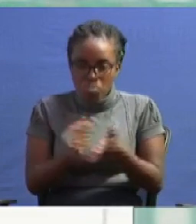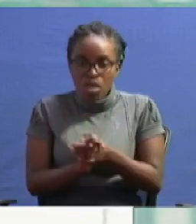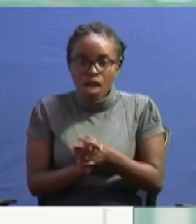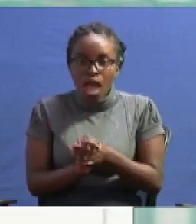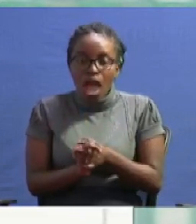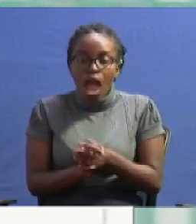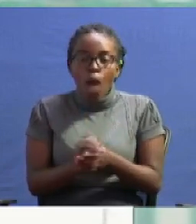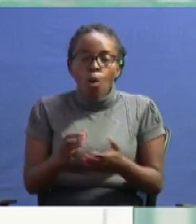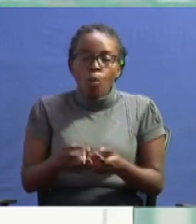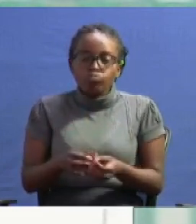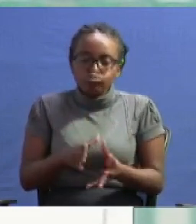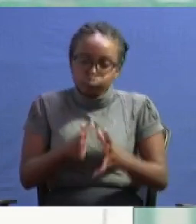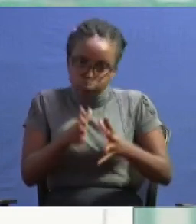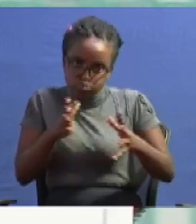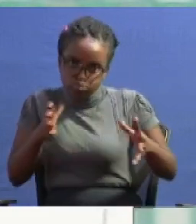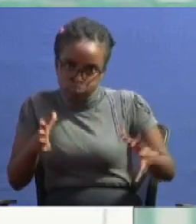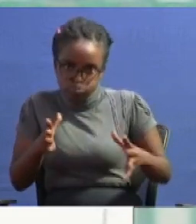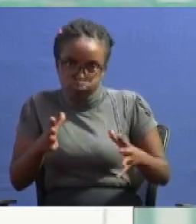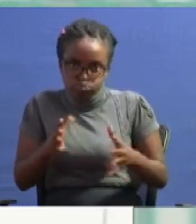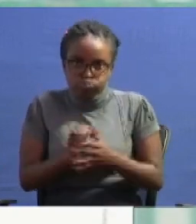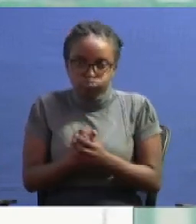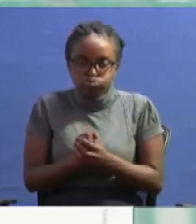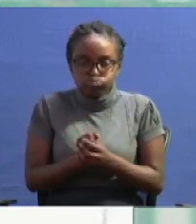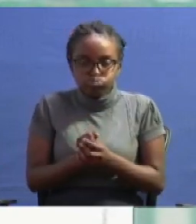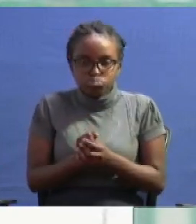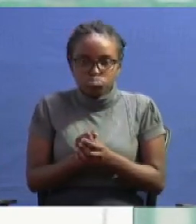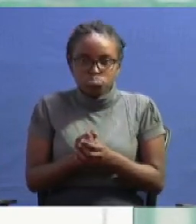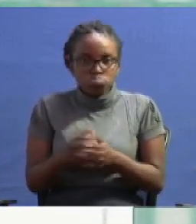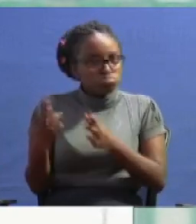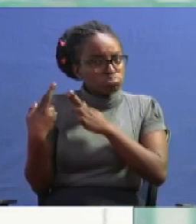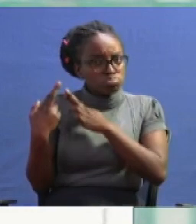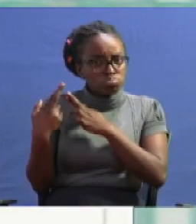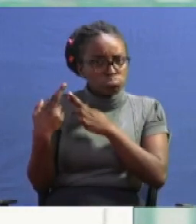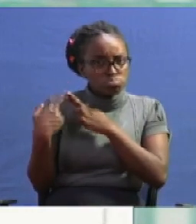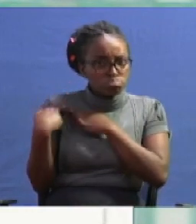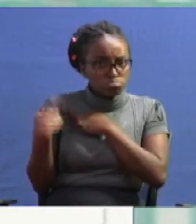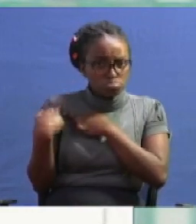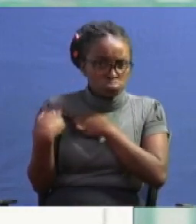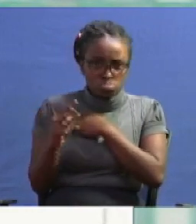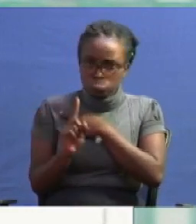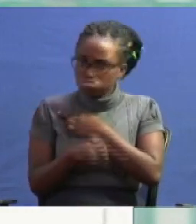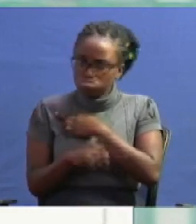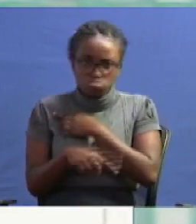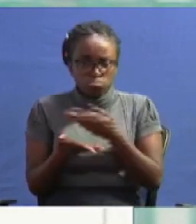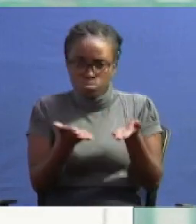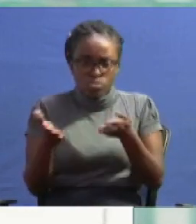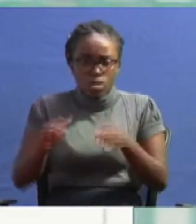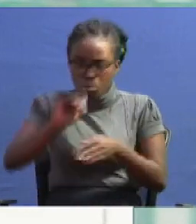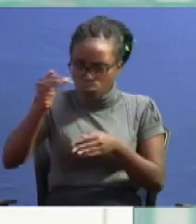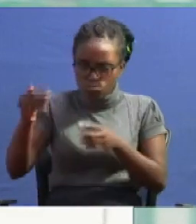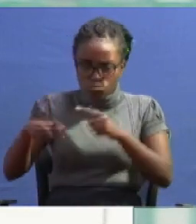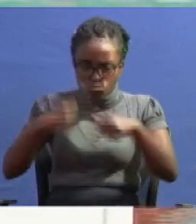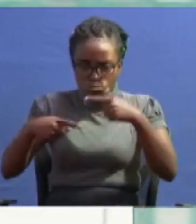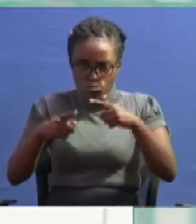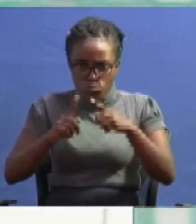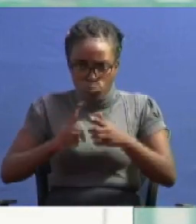biggest hurdle is, the hypocrisy factor. Because the same Gachagua who went to the mountain and told them, William Ruto